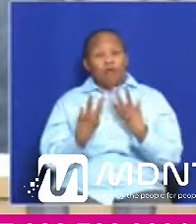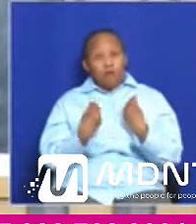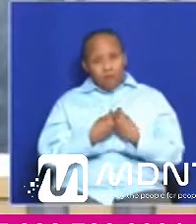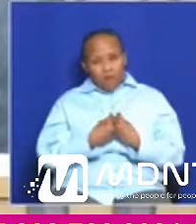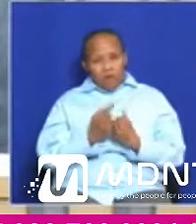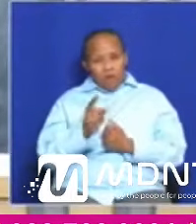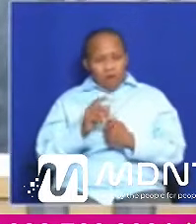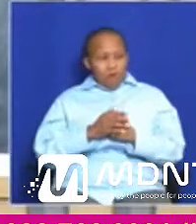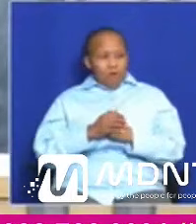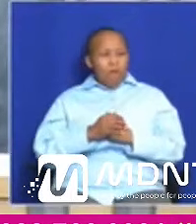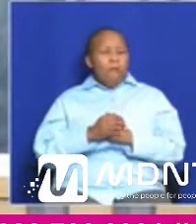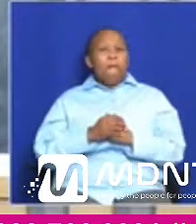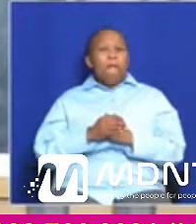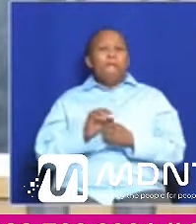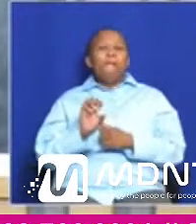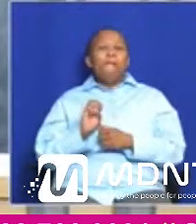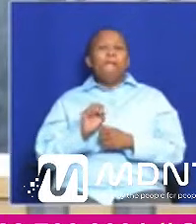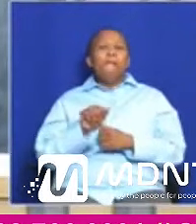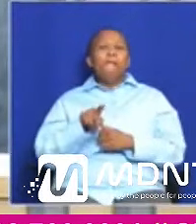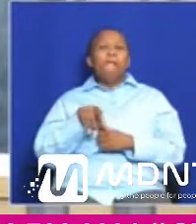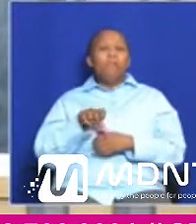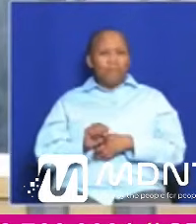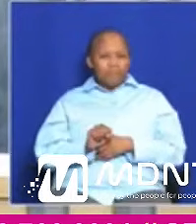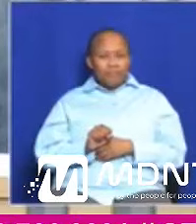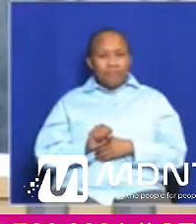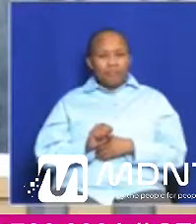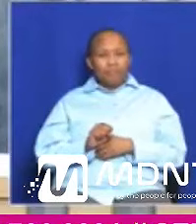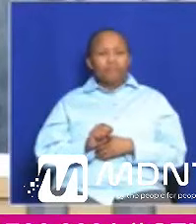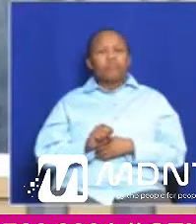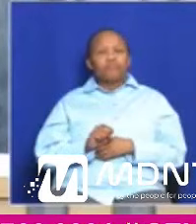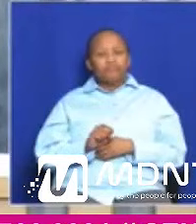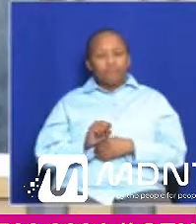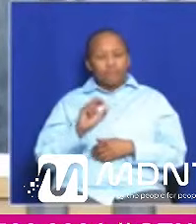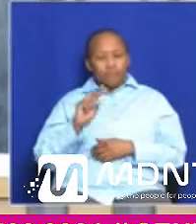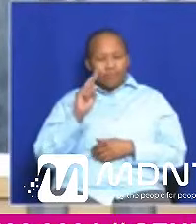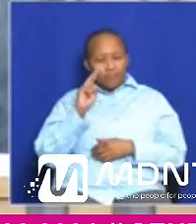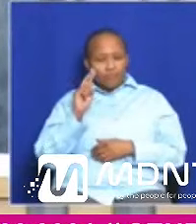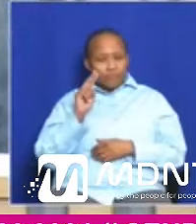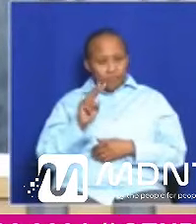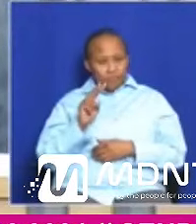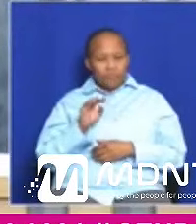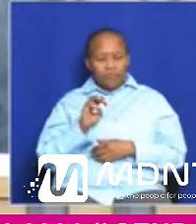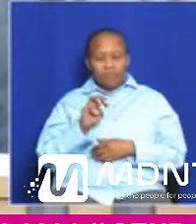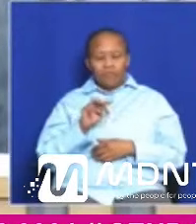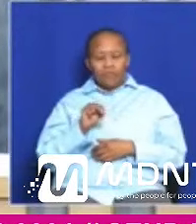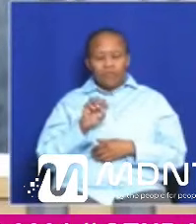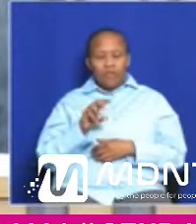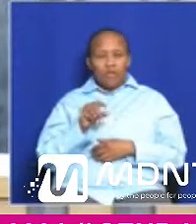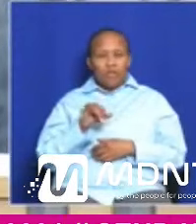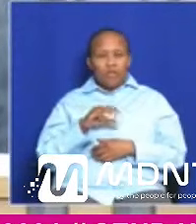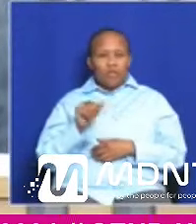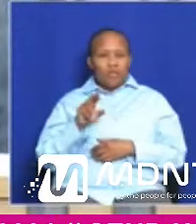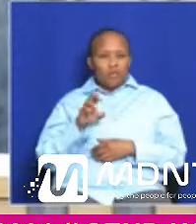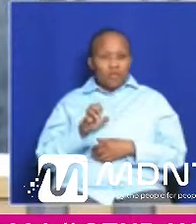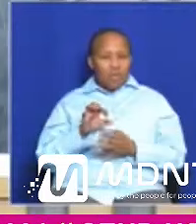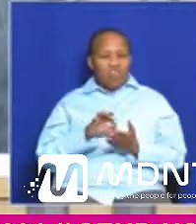expressed view to terminate the Medicare contract for non-performance. That's all this letter